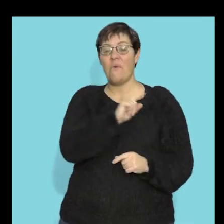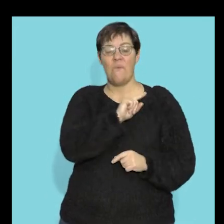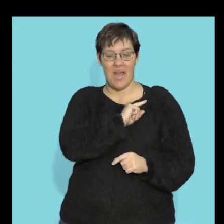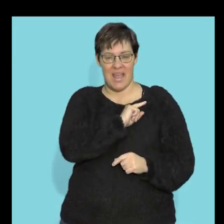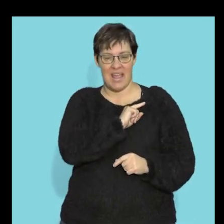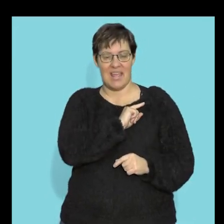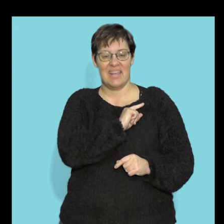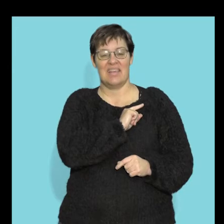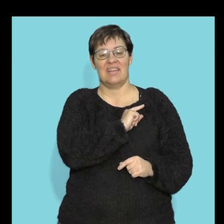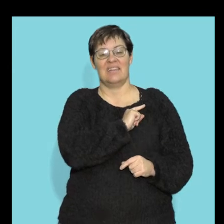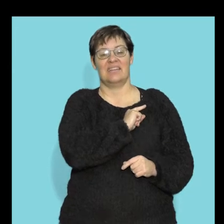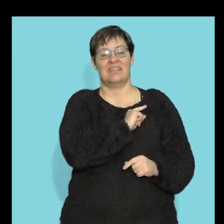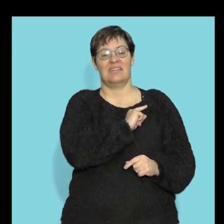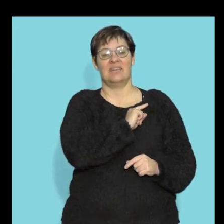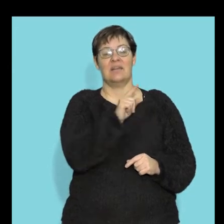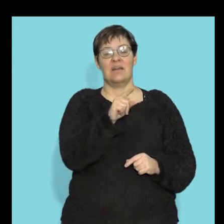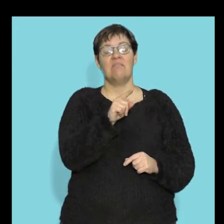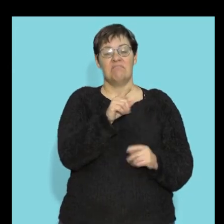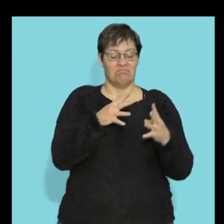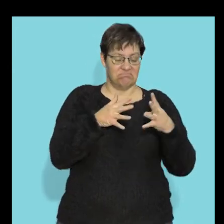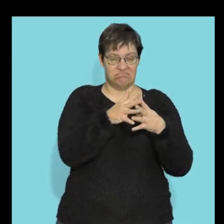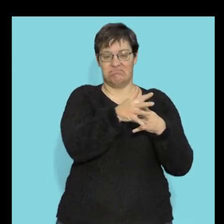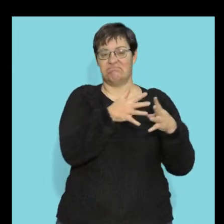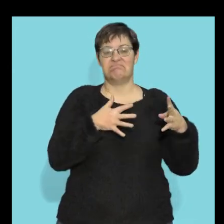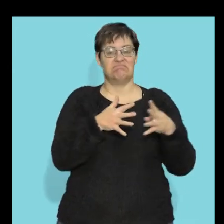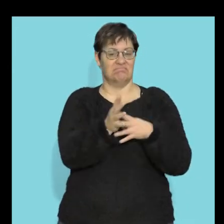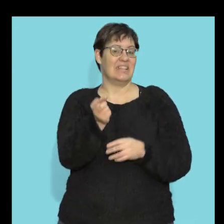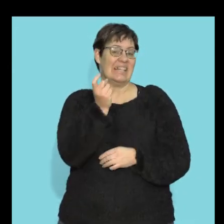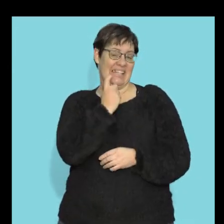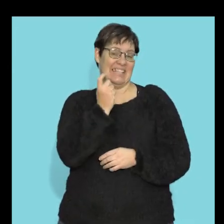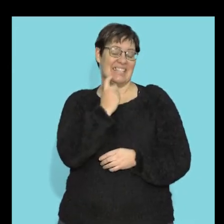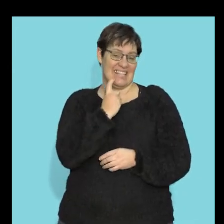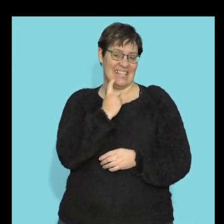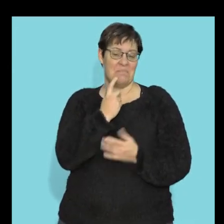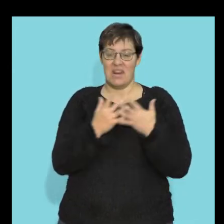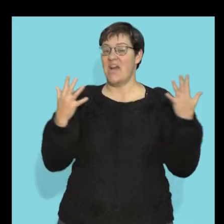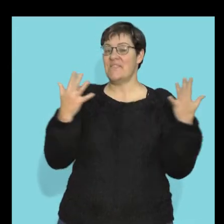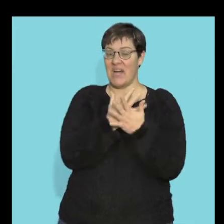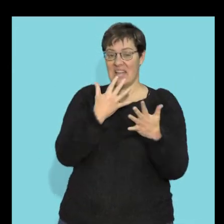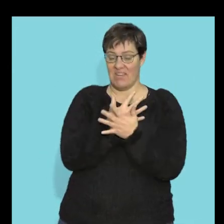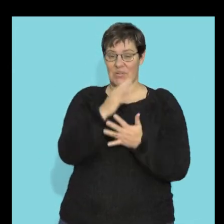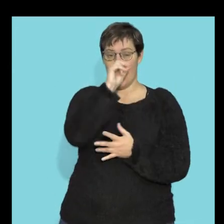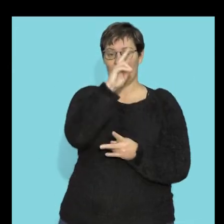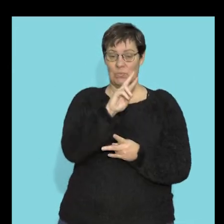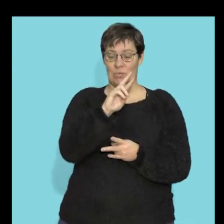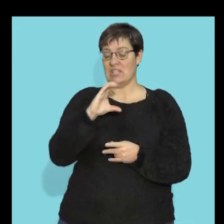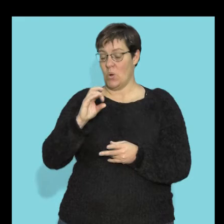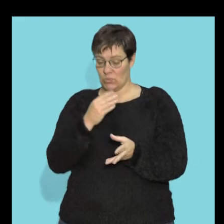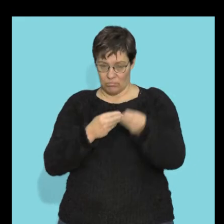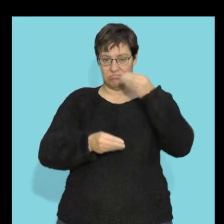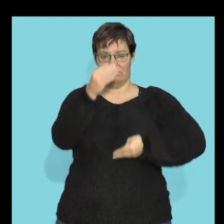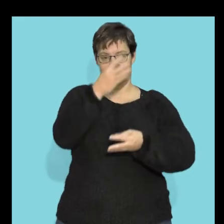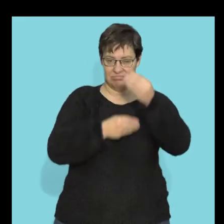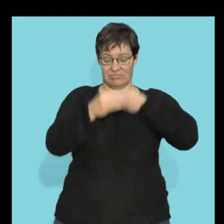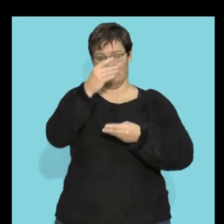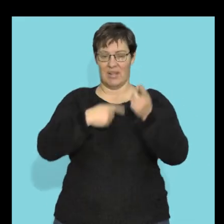skin is thin, all right, it's permeable, and that will make sure that it's quick for oxygen and carbon dioxide,